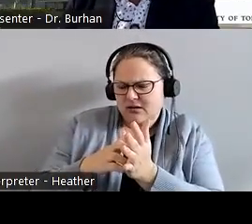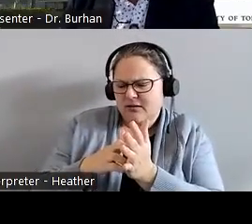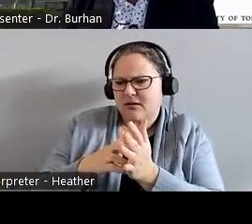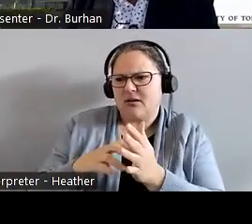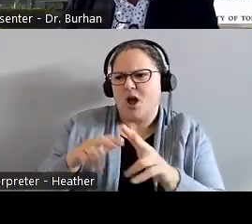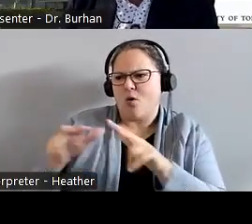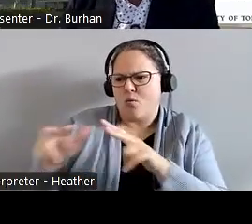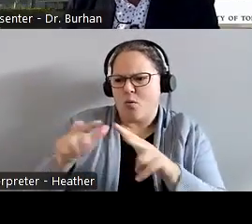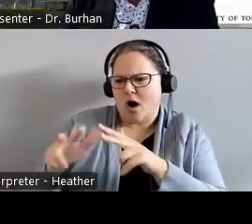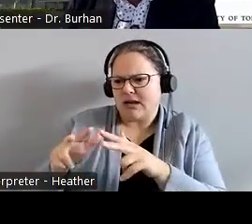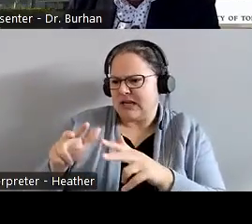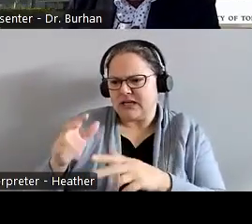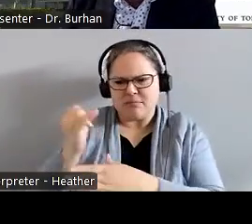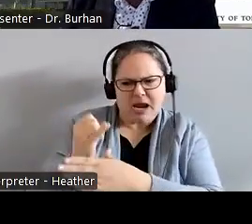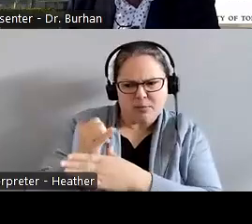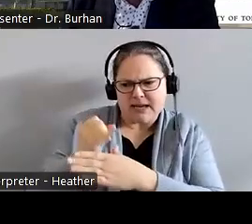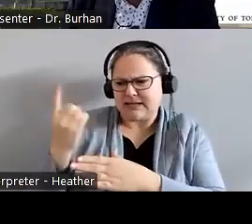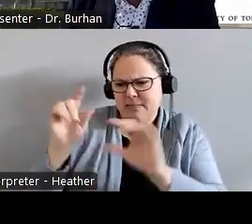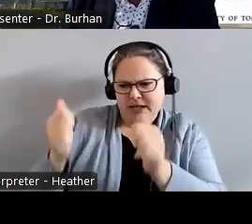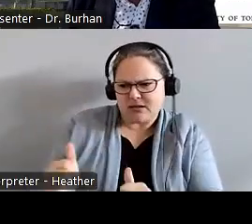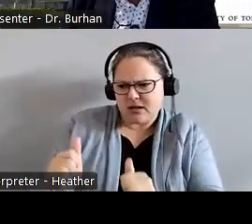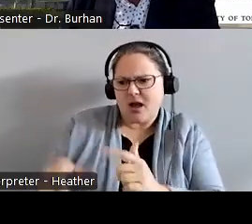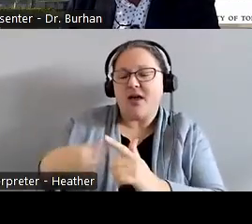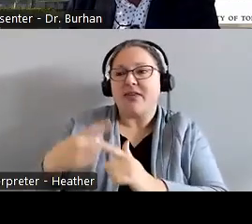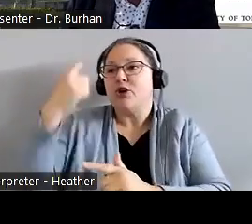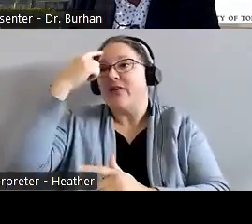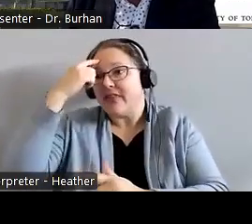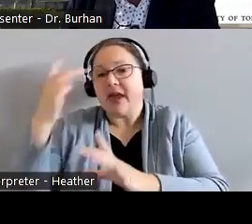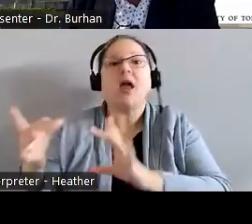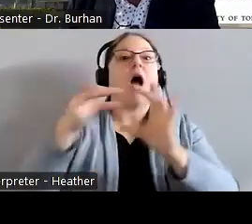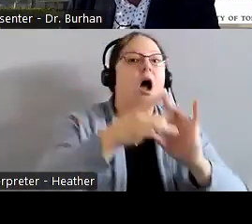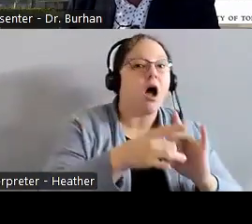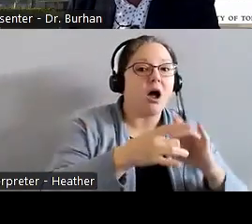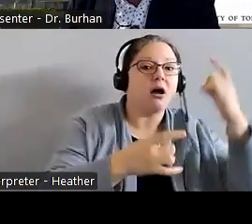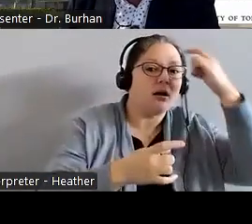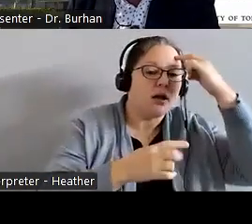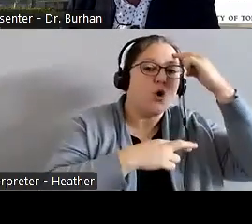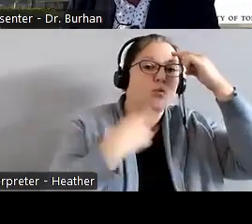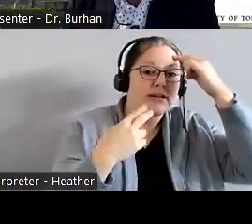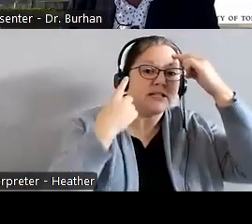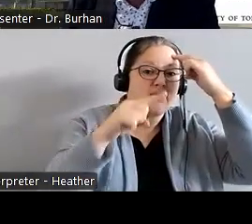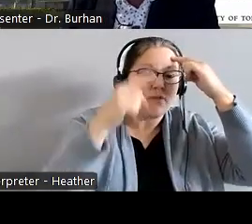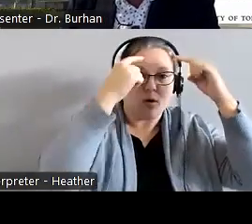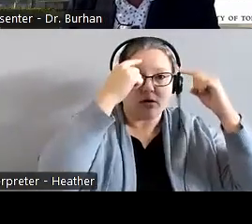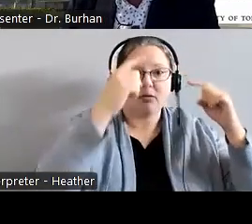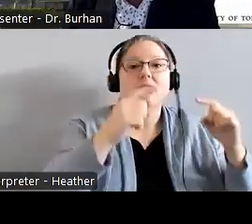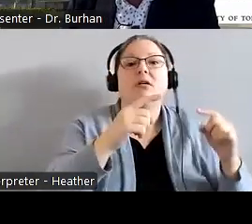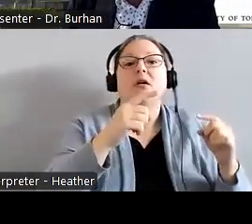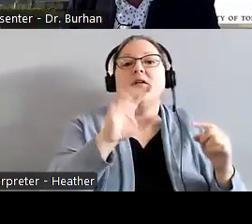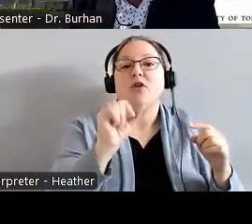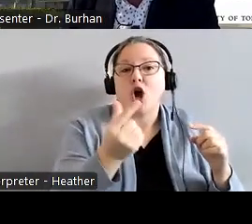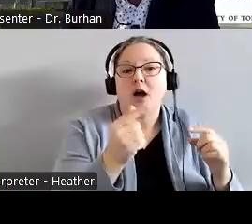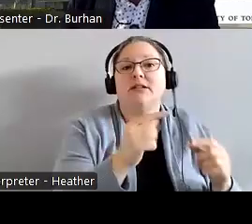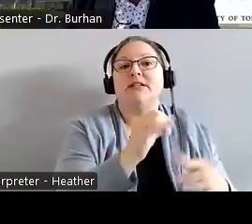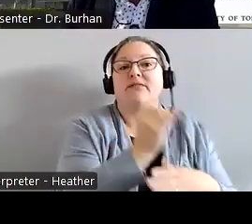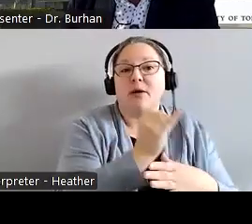walking impairment while they're thinking, then this might be something we have to consider as possible risk state for developing mild cognitive impairment, which is